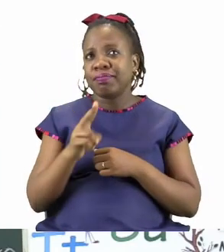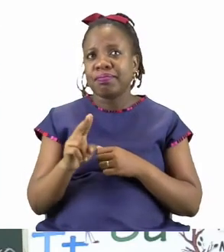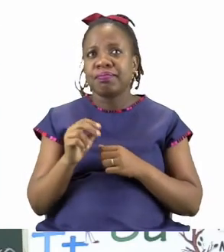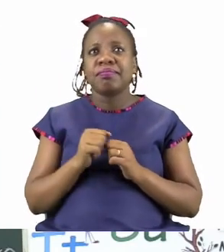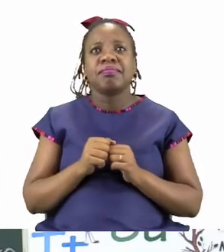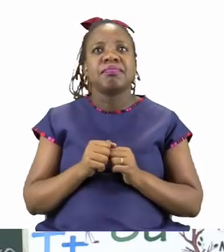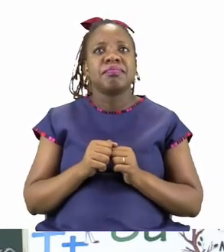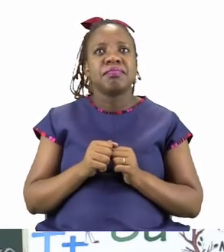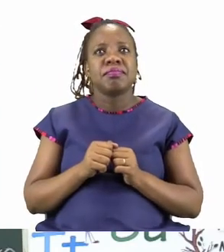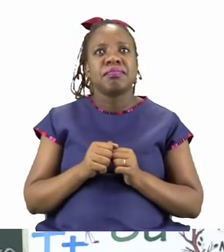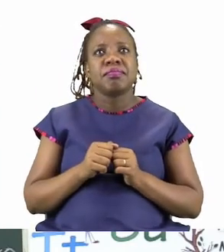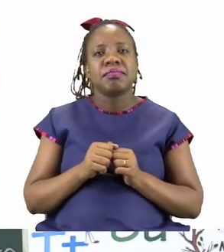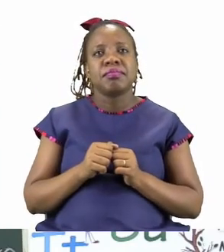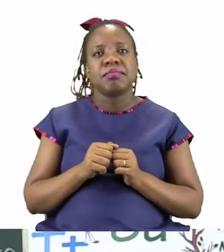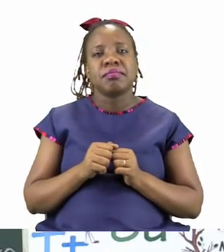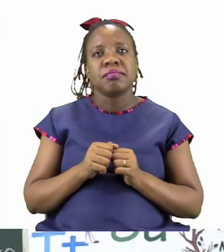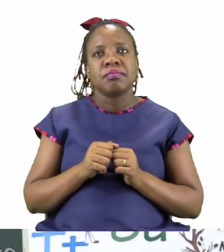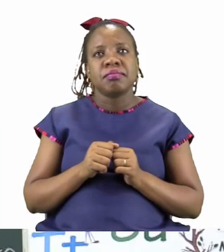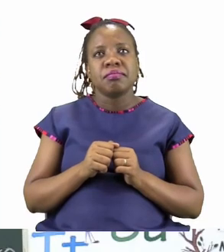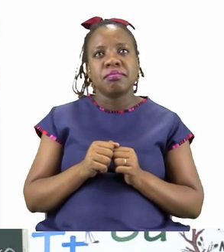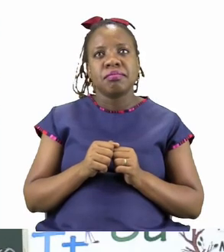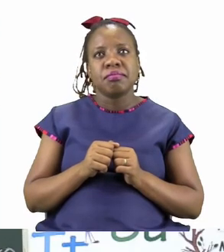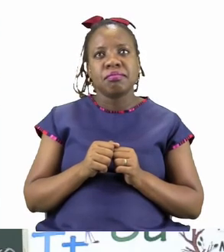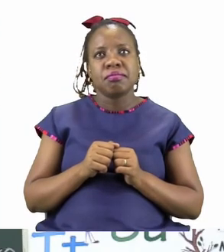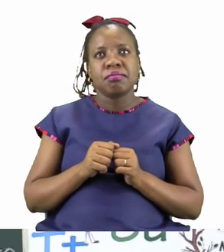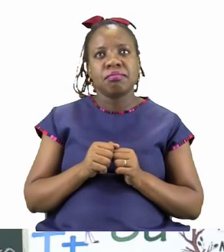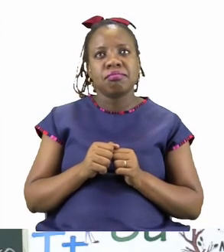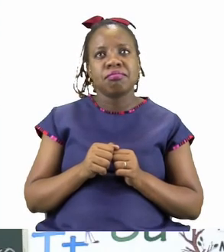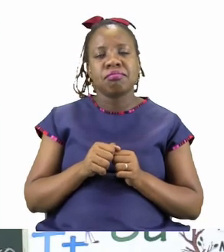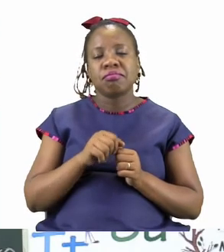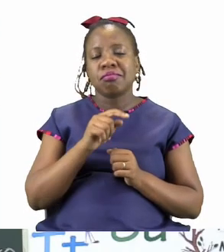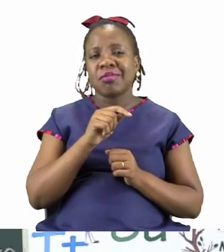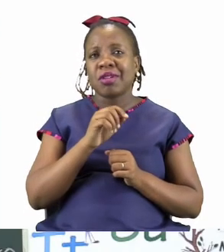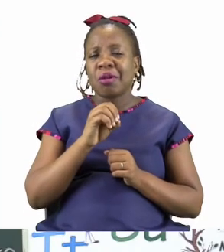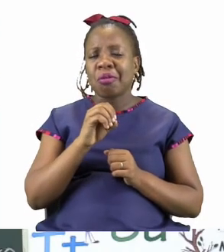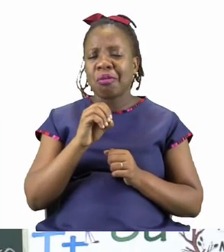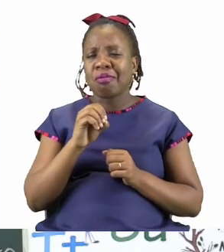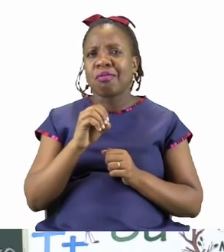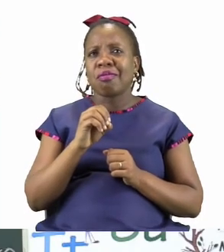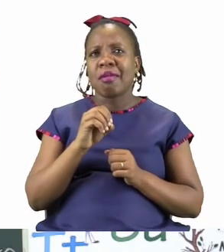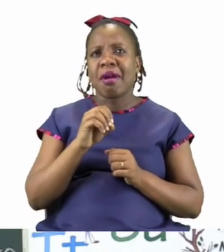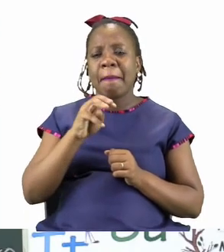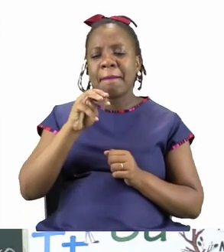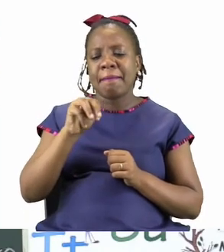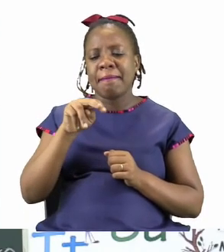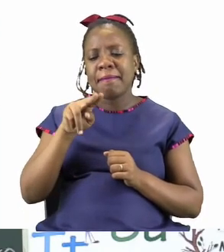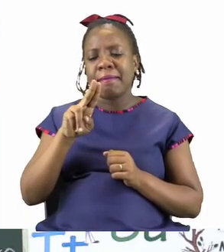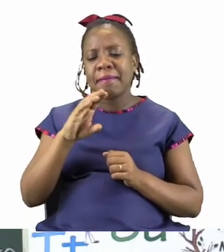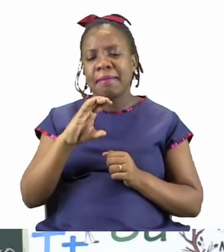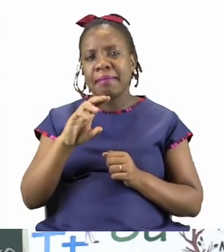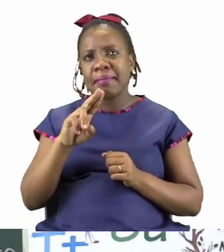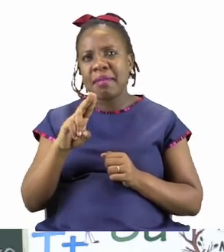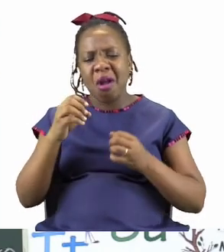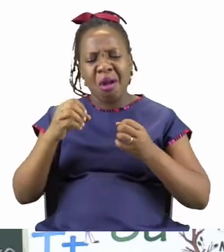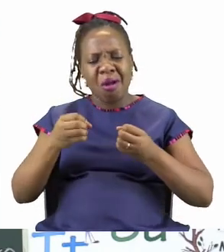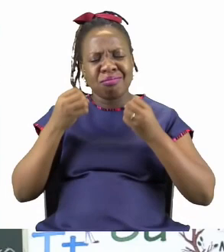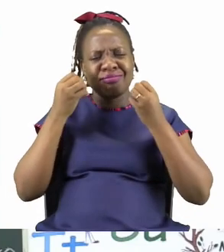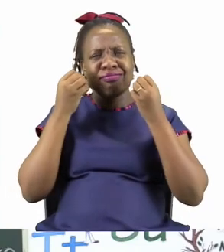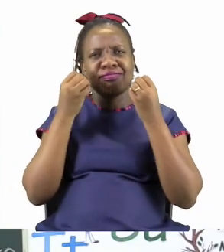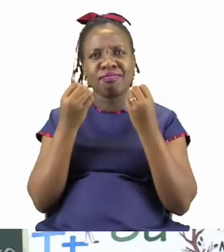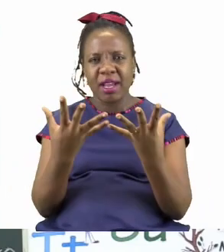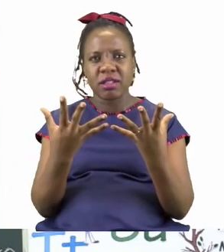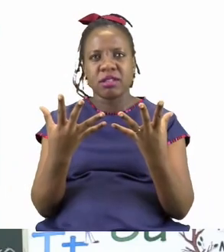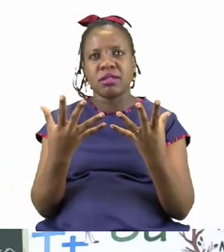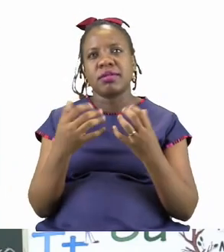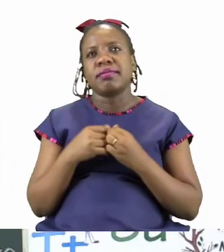too much junk food. That is why he is overweight. Now everyone, if you are not sure which